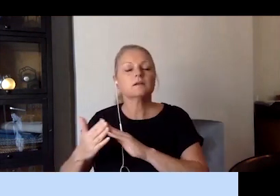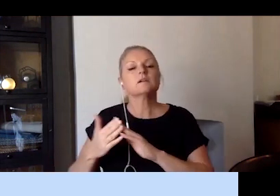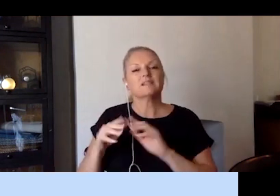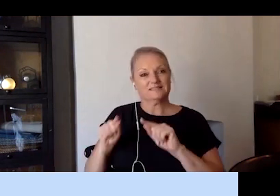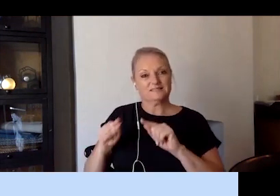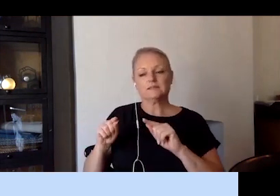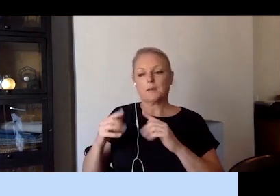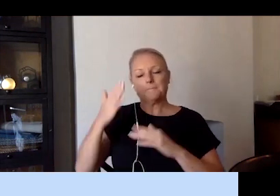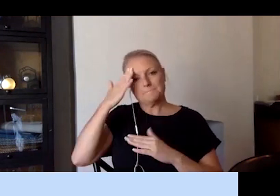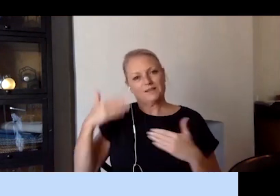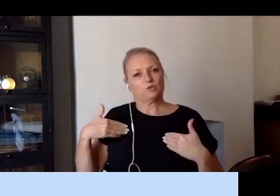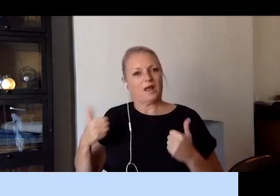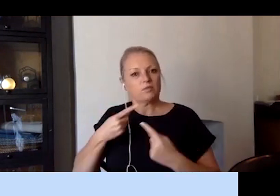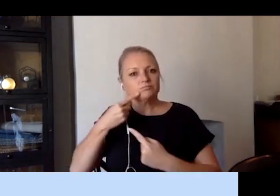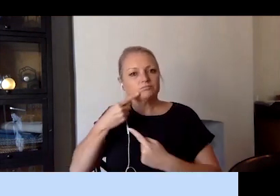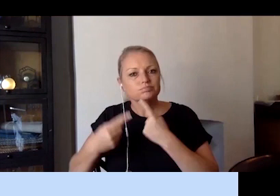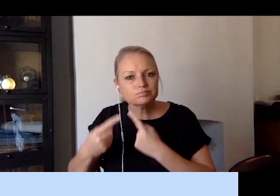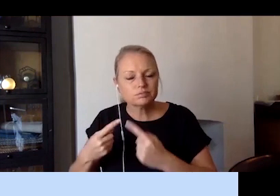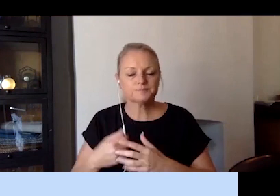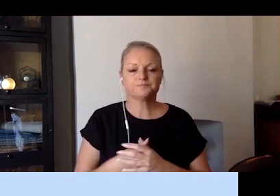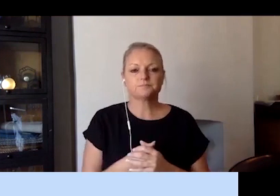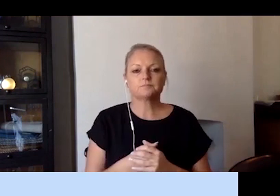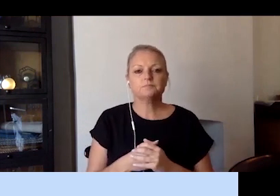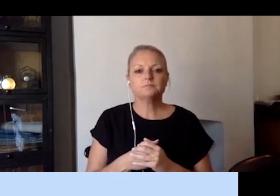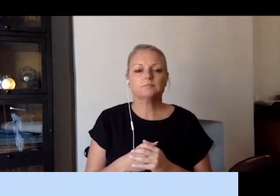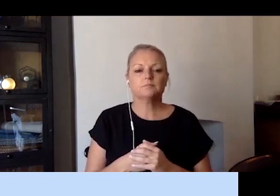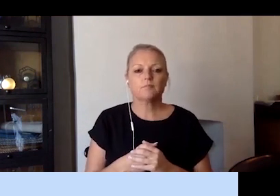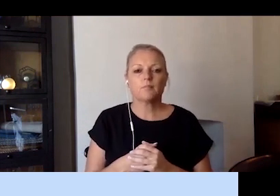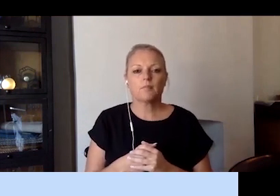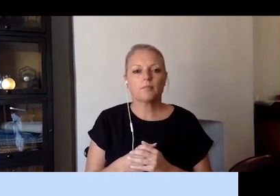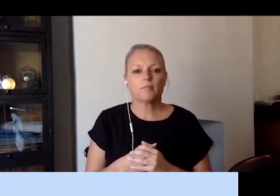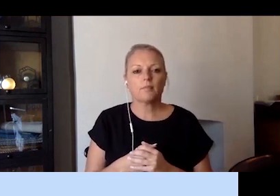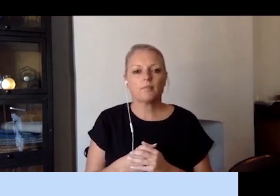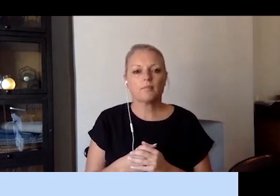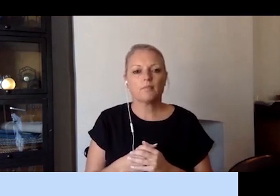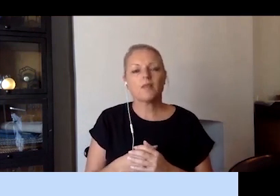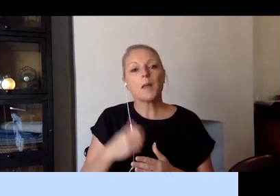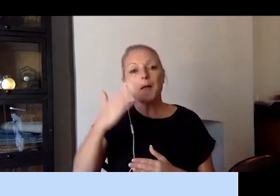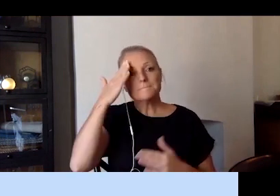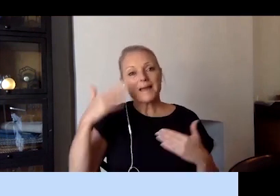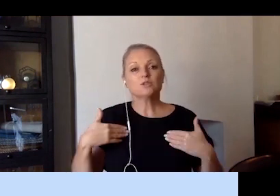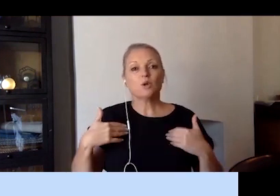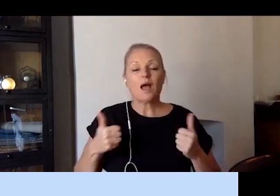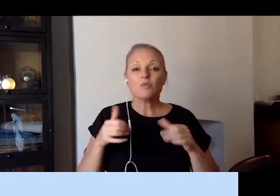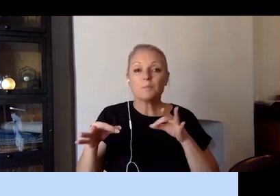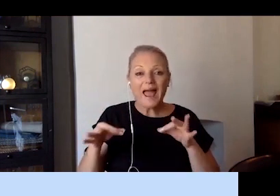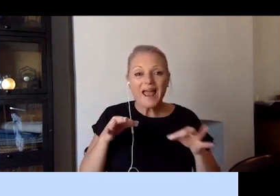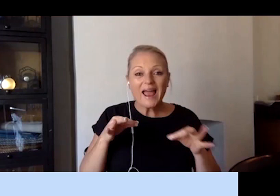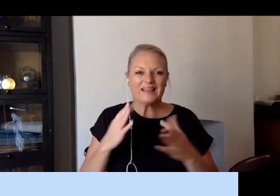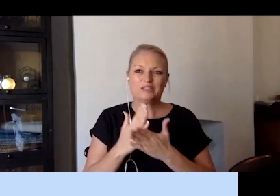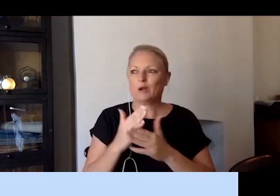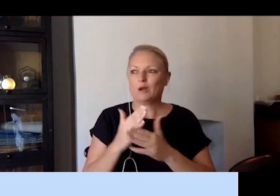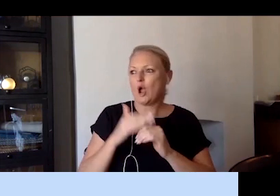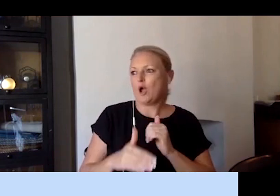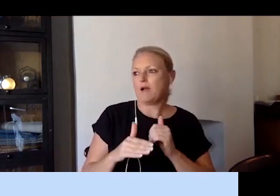on it. Mental health then is really about what's going well and with an